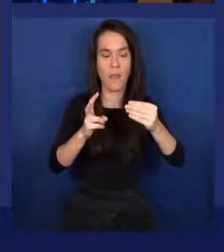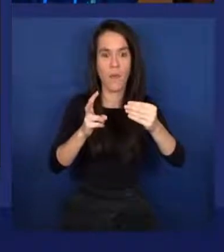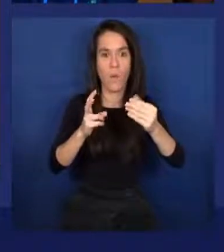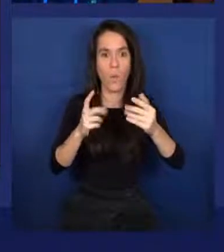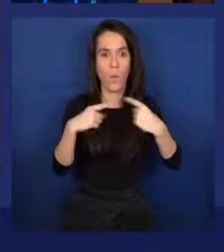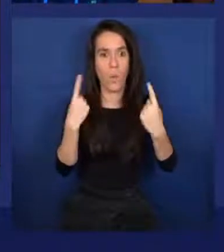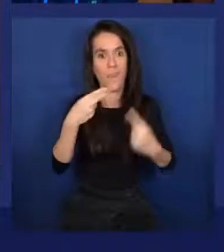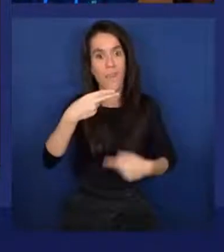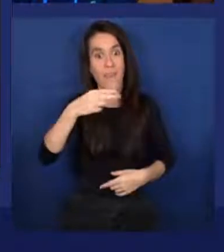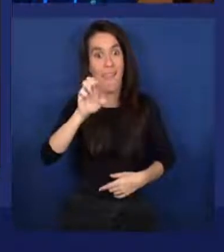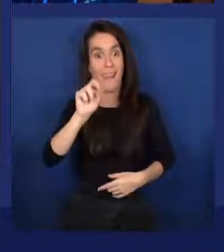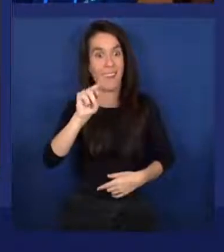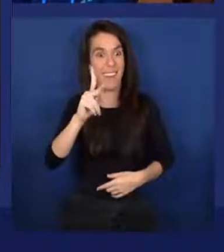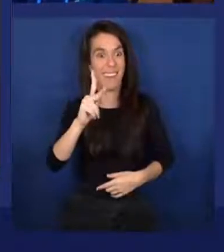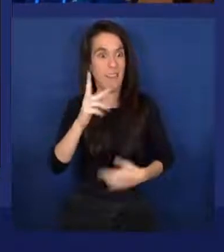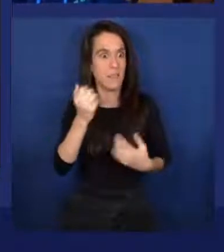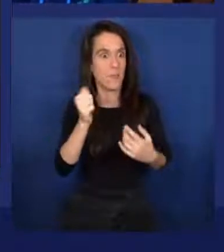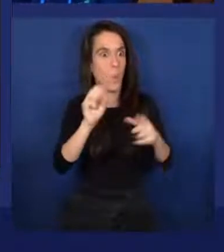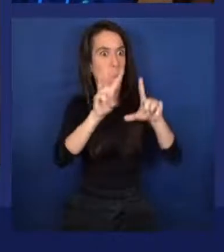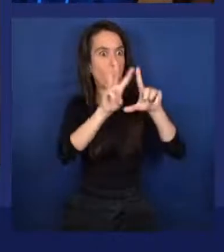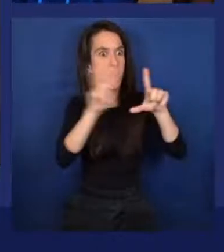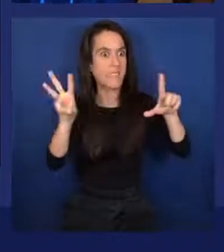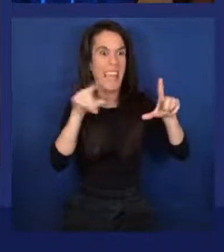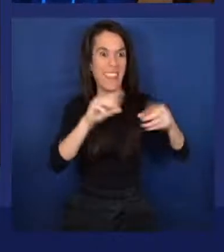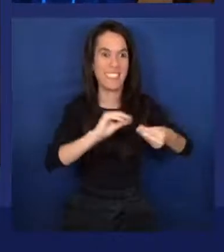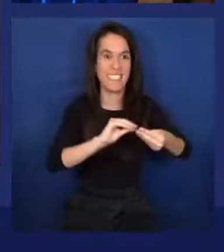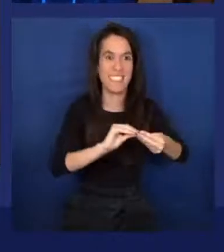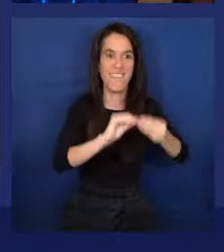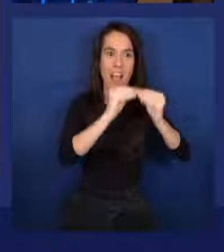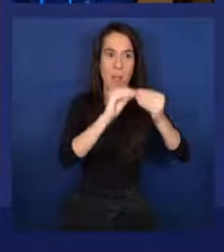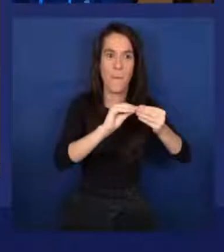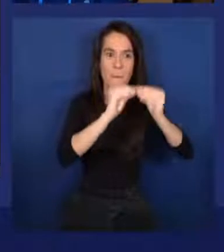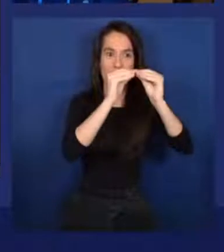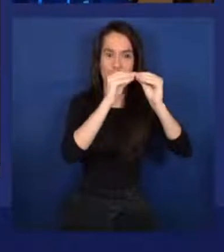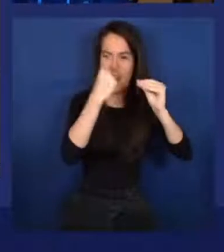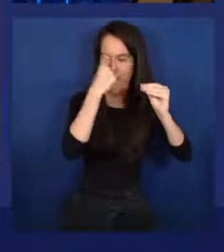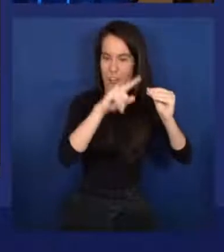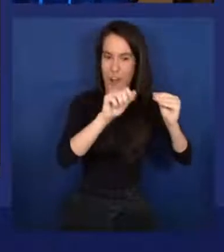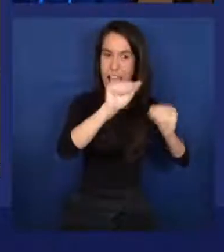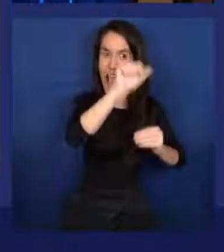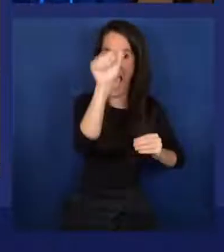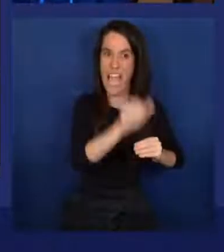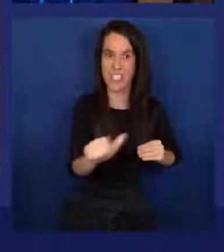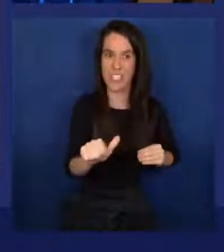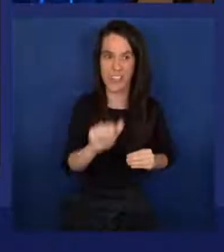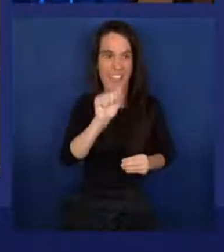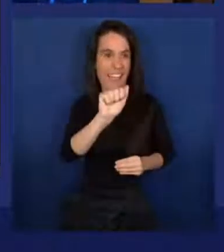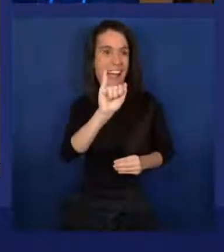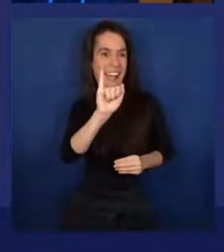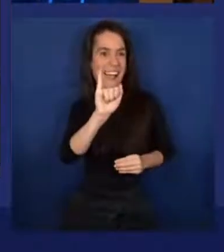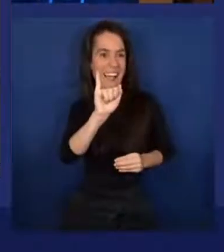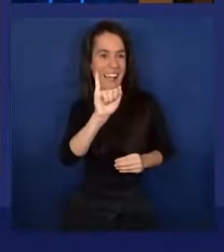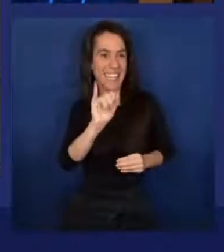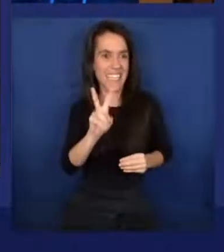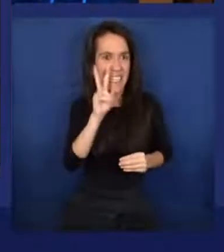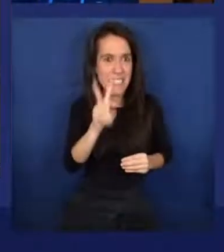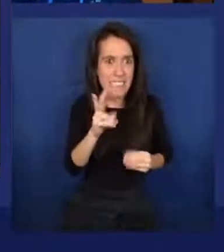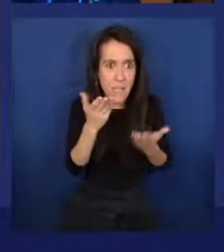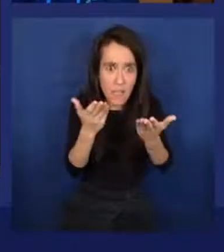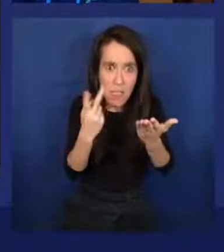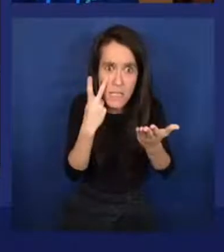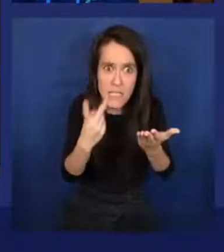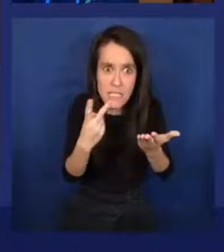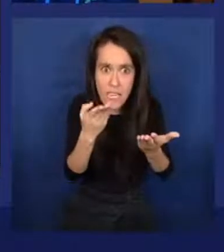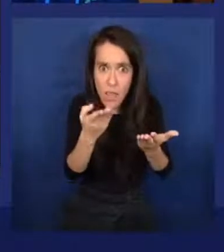made a really nice website. It's a developer's guide to Azure AI, and one of his labs. Can you all see that actually? Is my